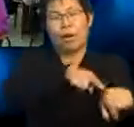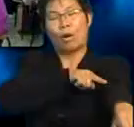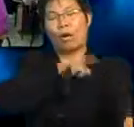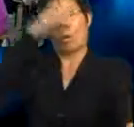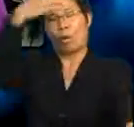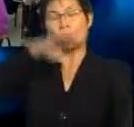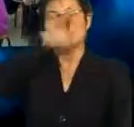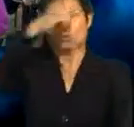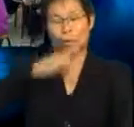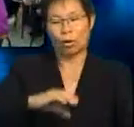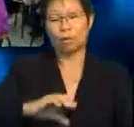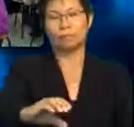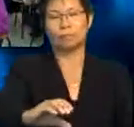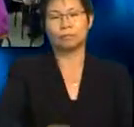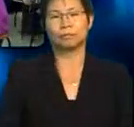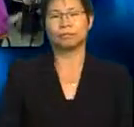A long trunk.